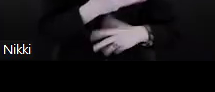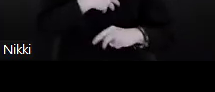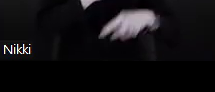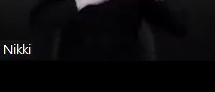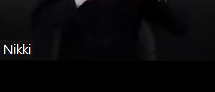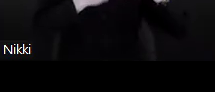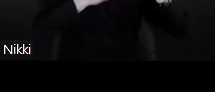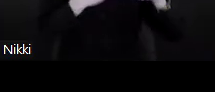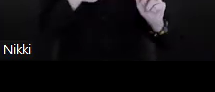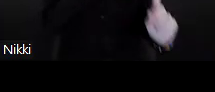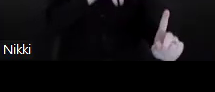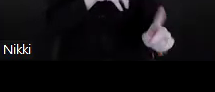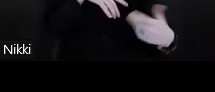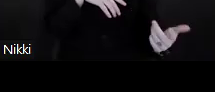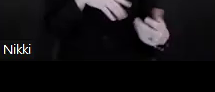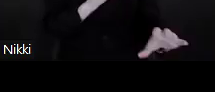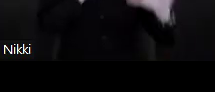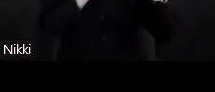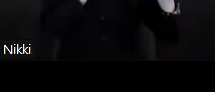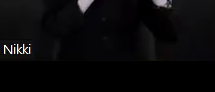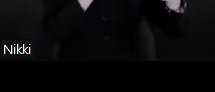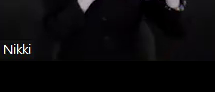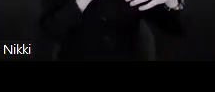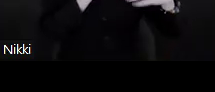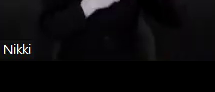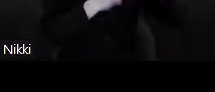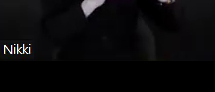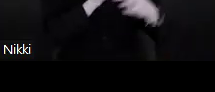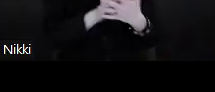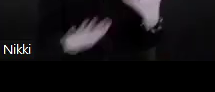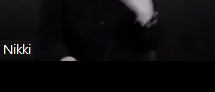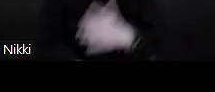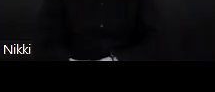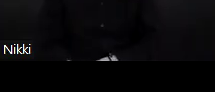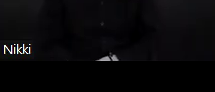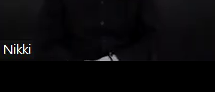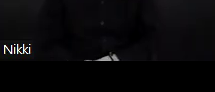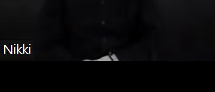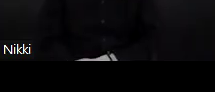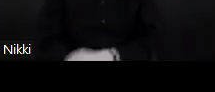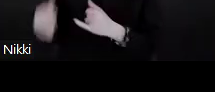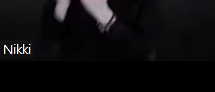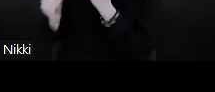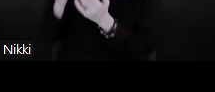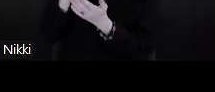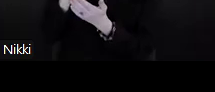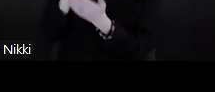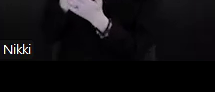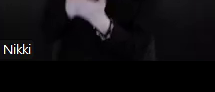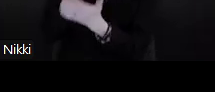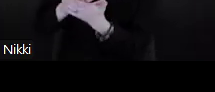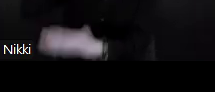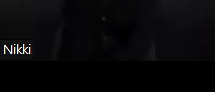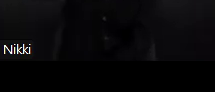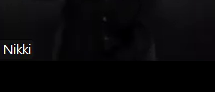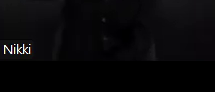criticism. All right. Last lesson that we've learned from psychotherapy research is that it's actually the factors outside